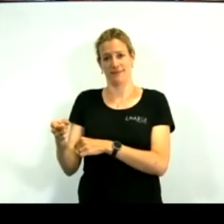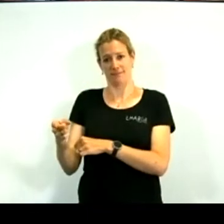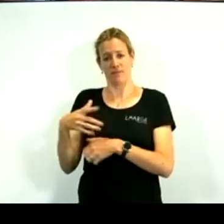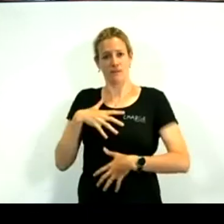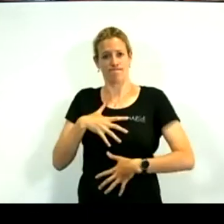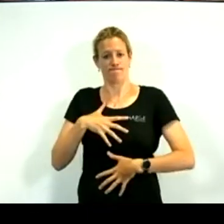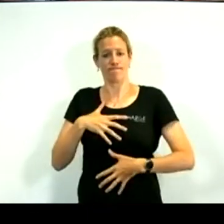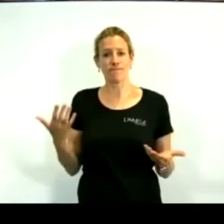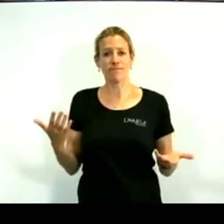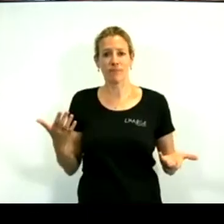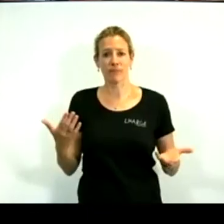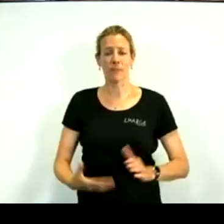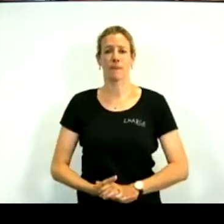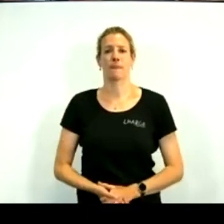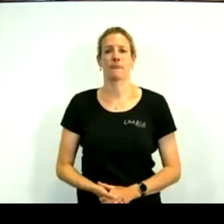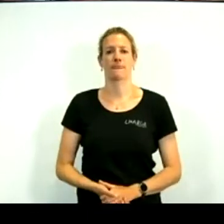please.